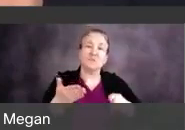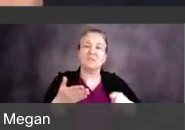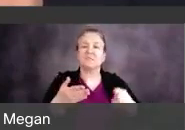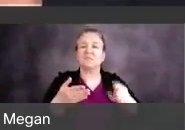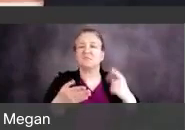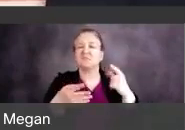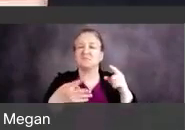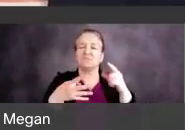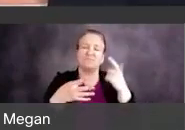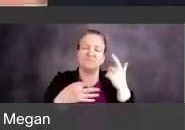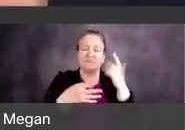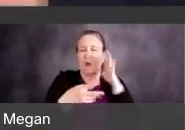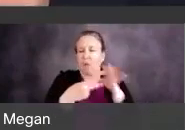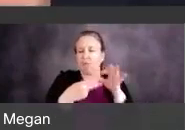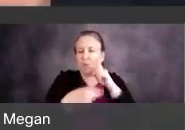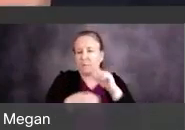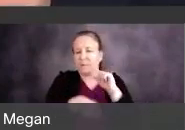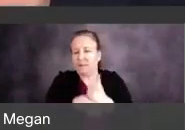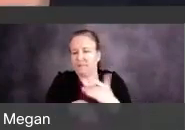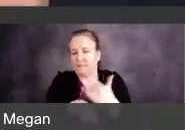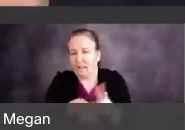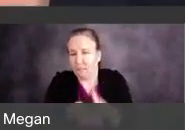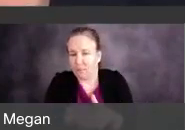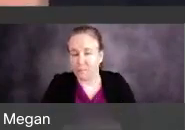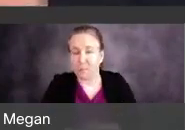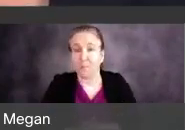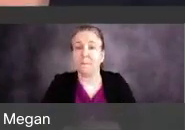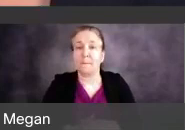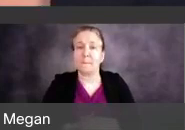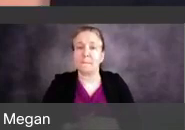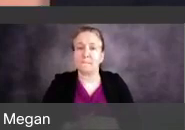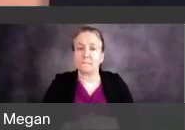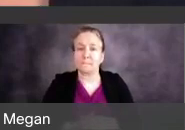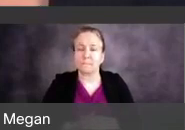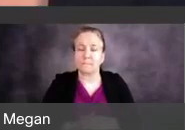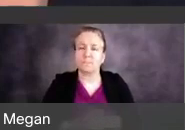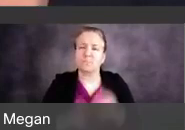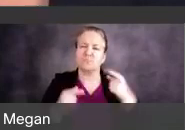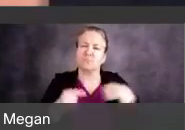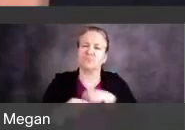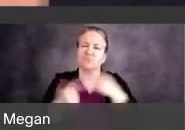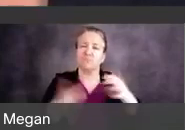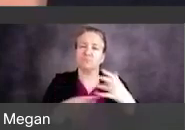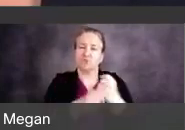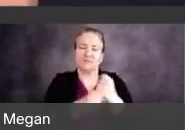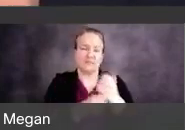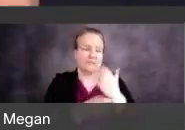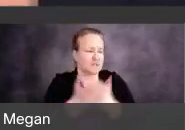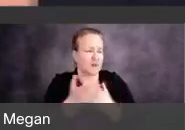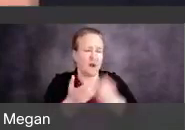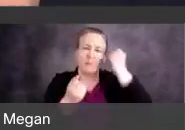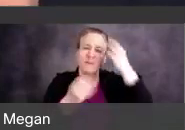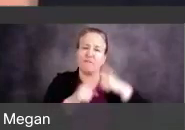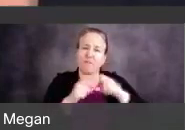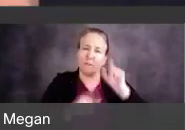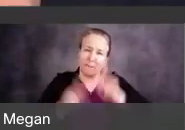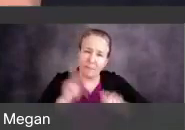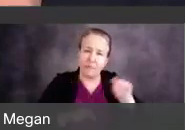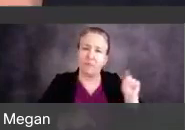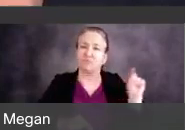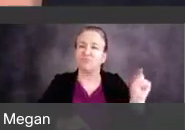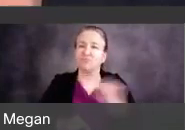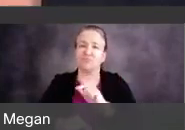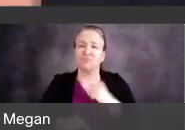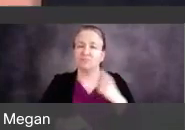be available. We have received certainly some information from individuals who weren't